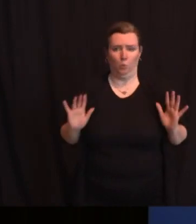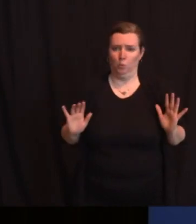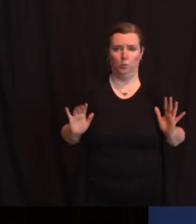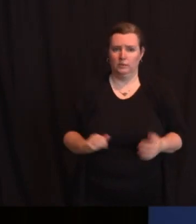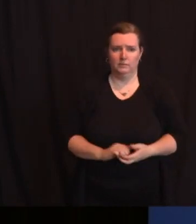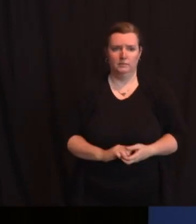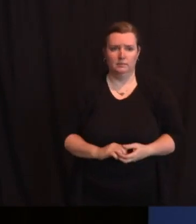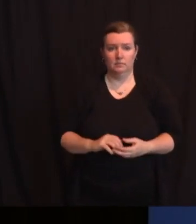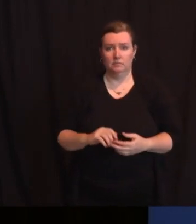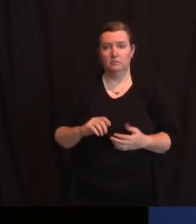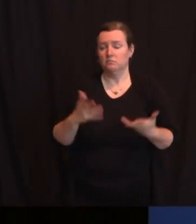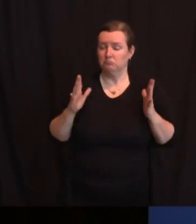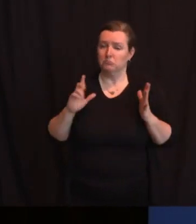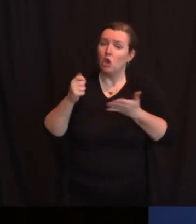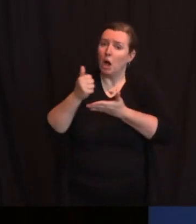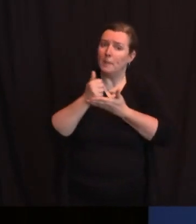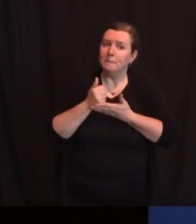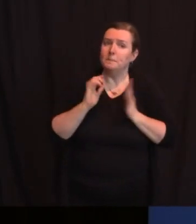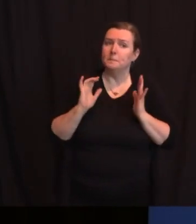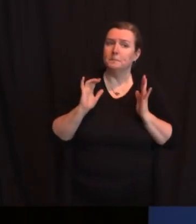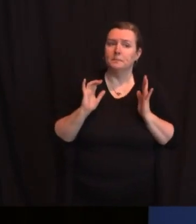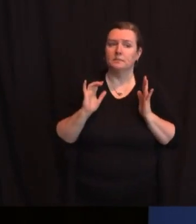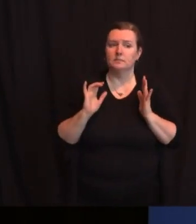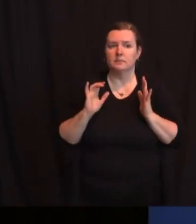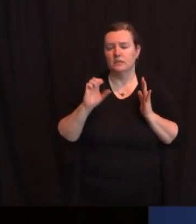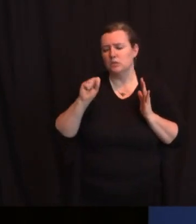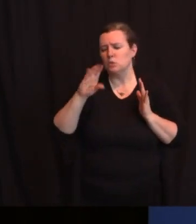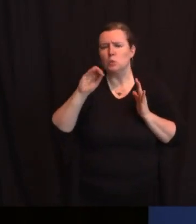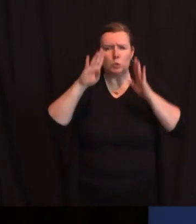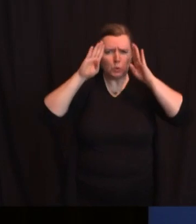to give you a sense of what the scope of the disease might be.